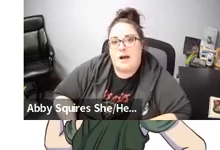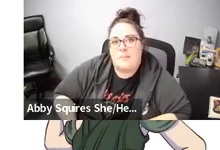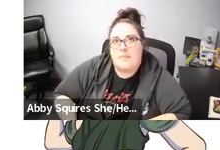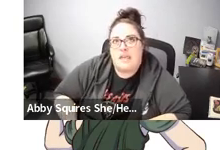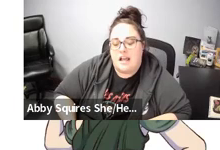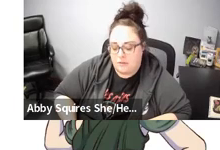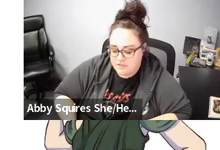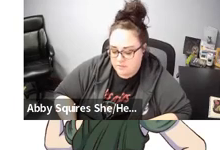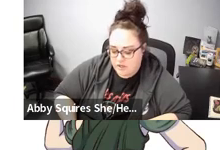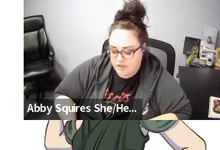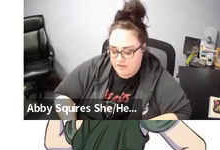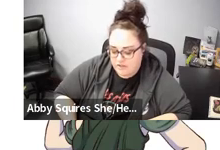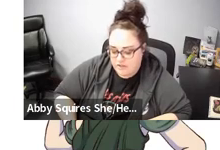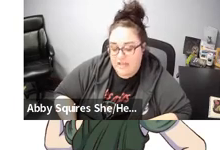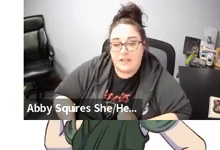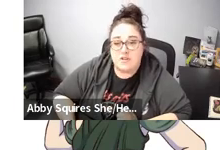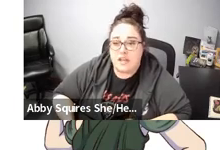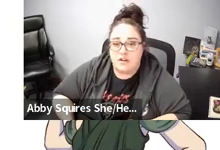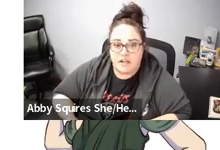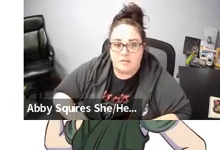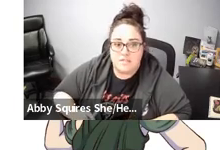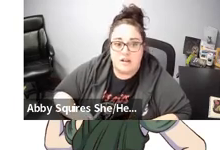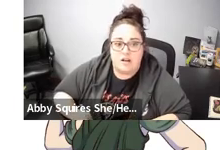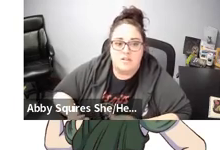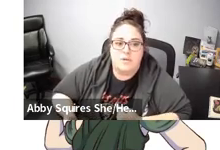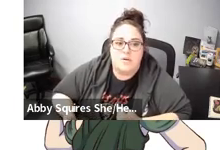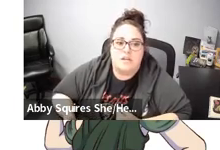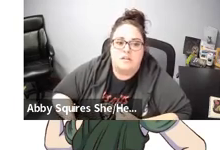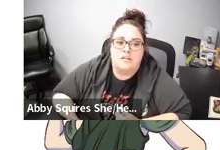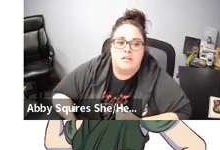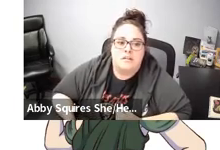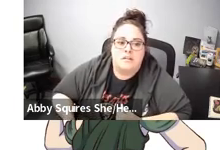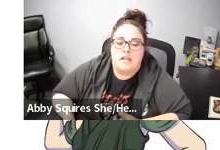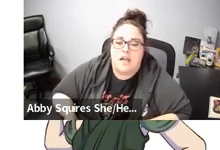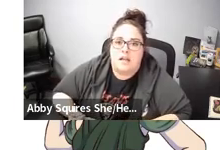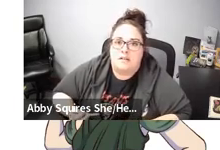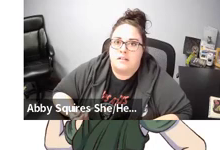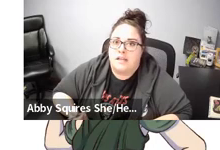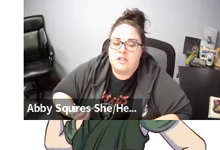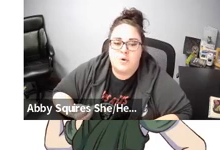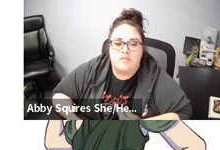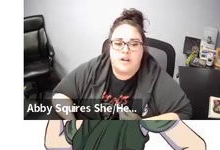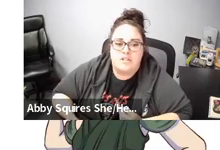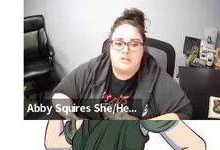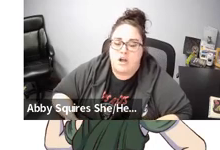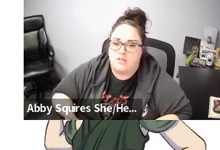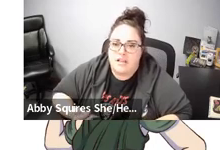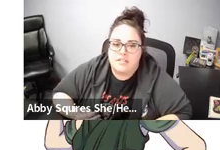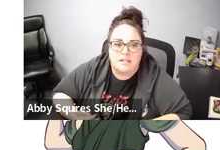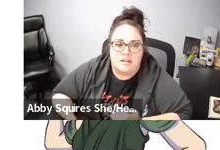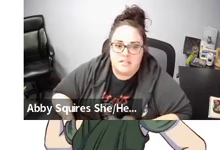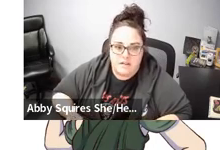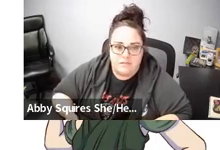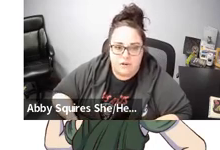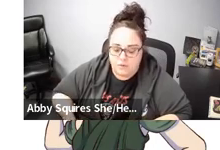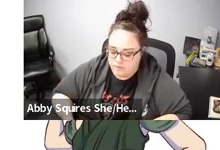But it helps with, yeah, like tracking your items. And also you can click on like a short rest or long rest,